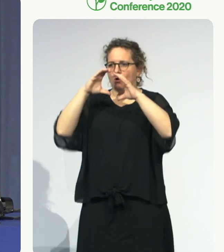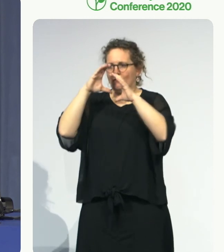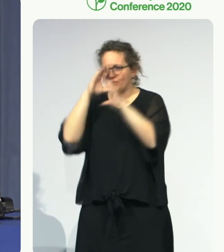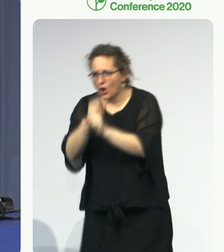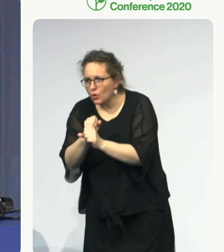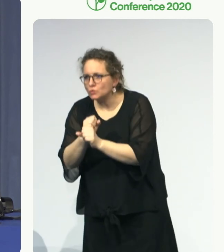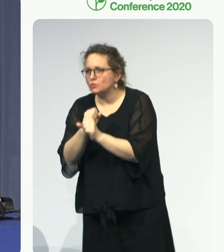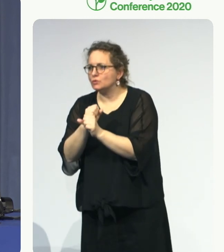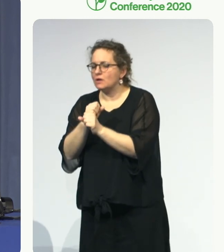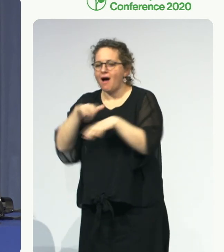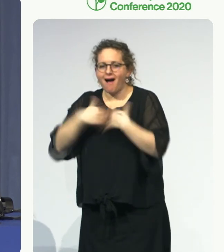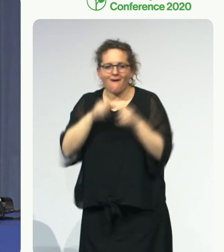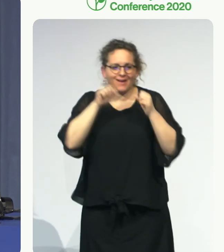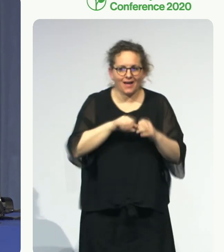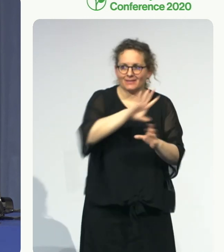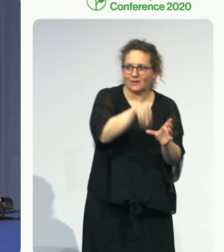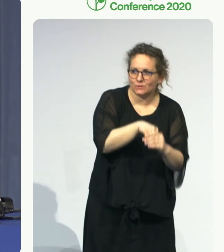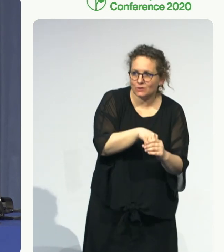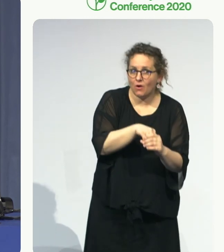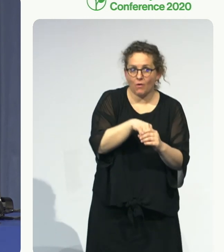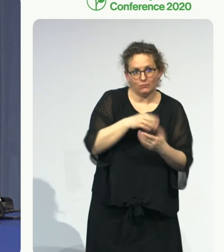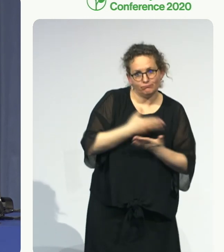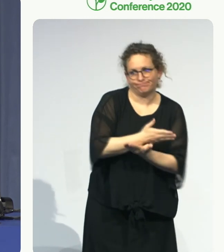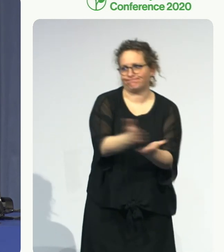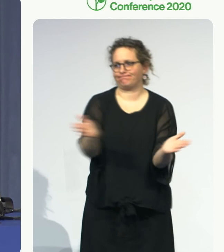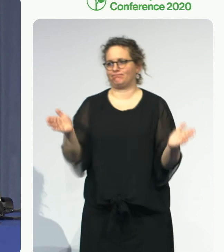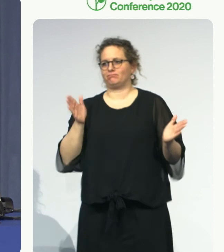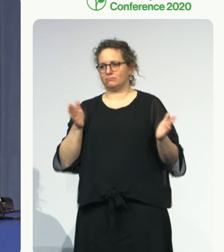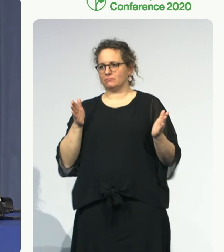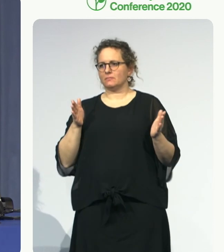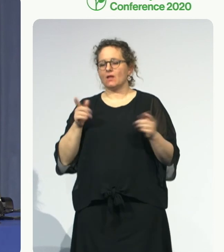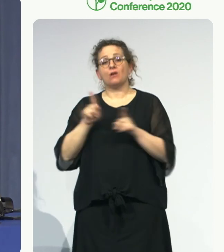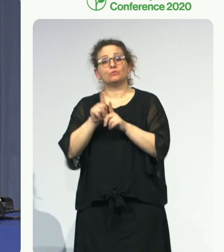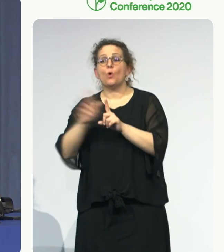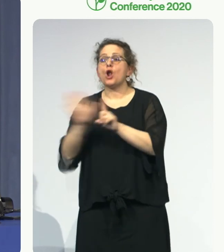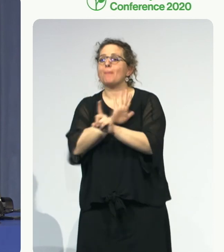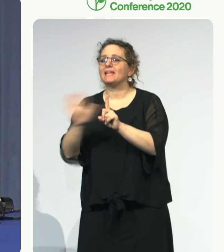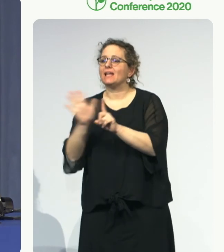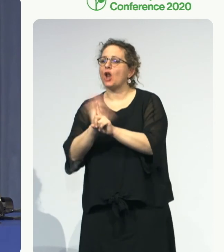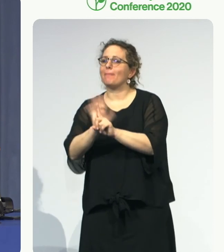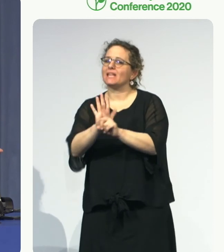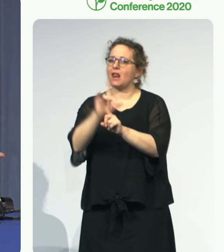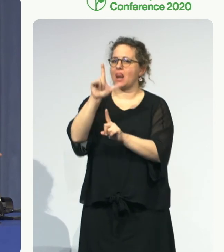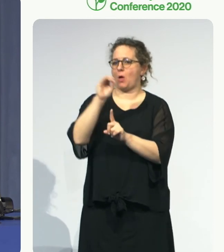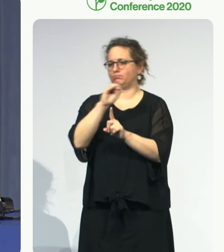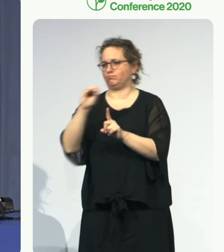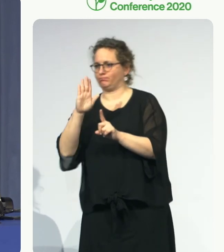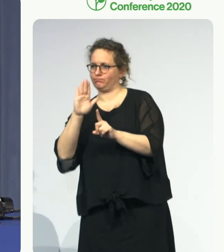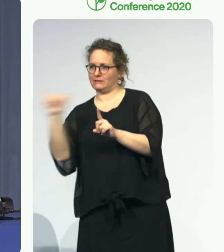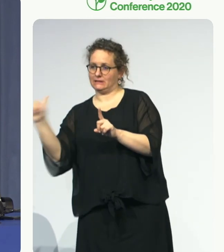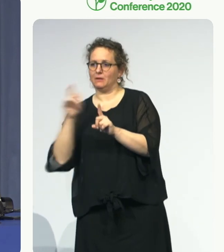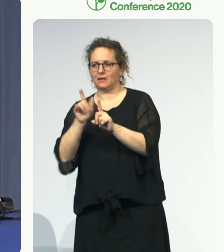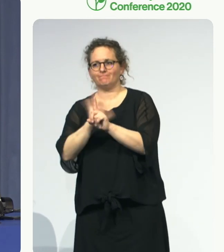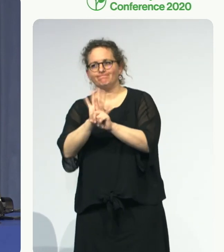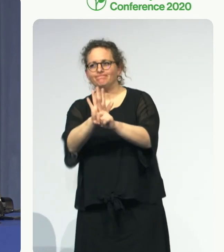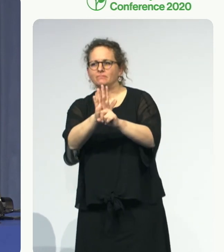theme. And we are just hoping that we can continue lobbying for this very important topic. And at the moment, I mean, for those of you who know